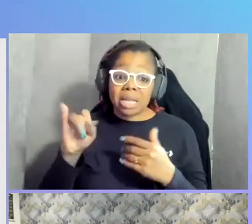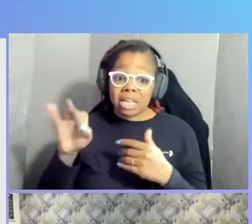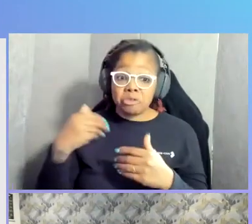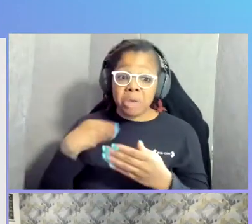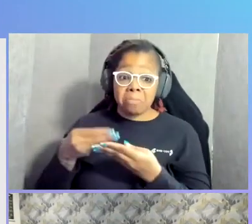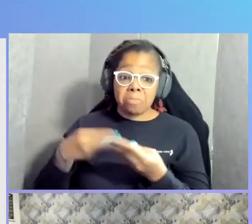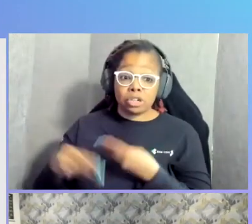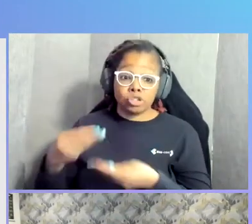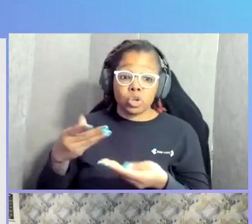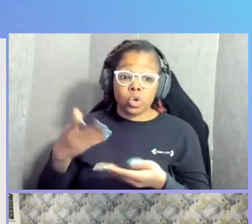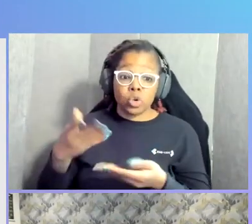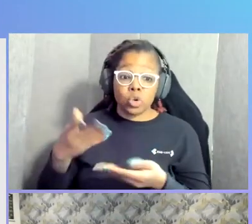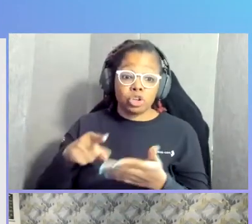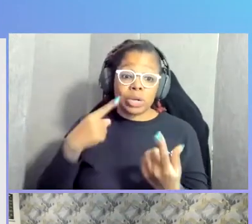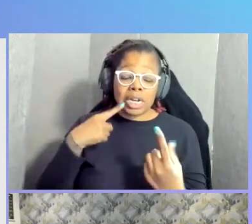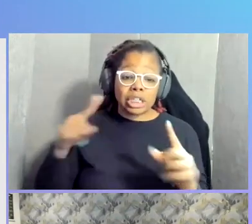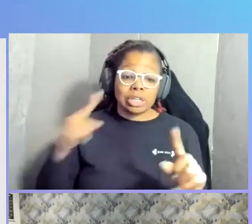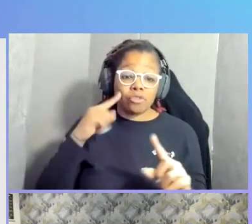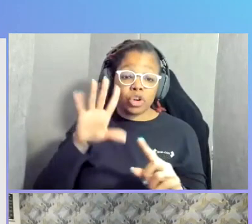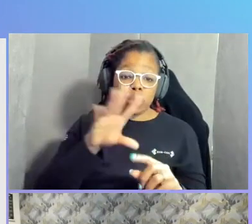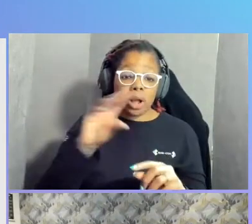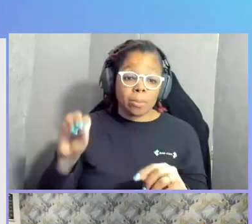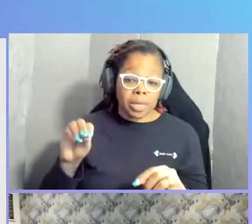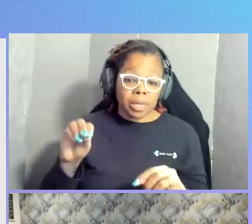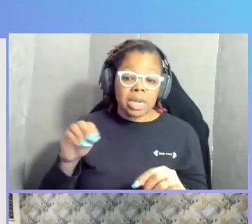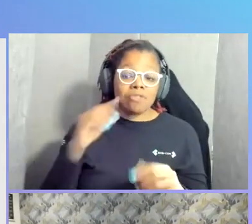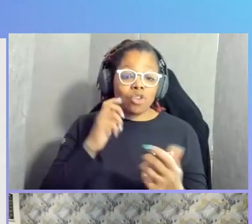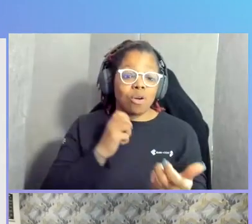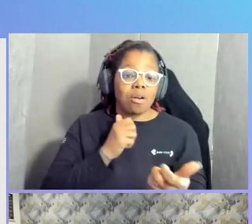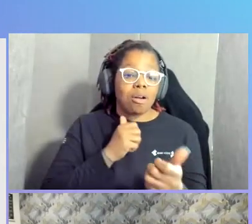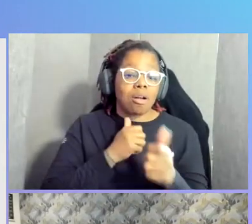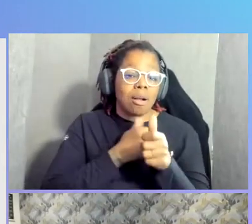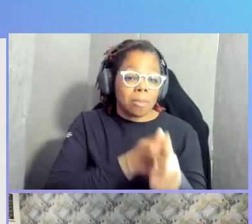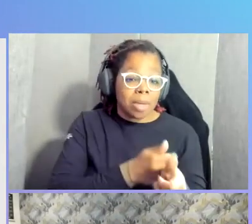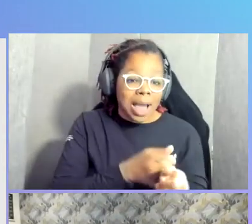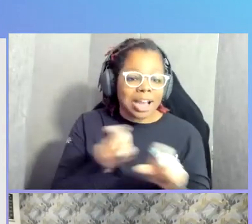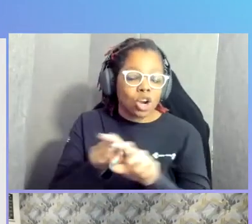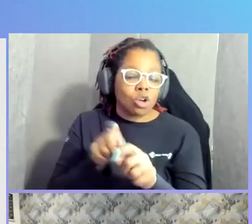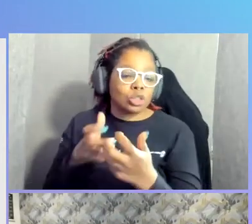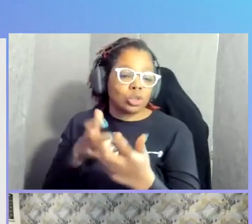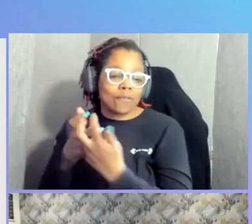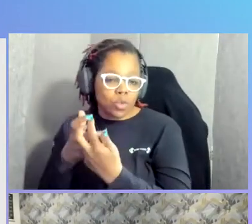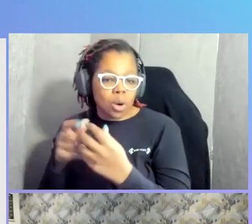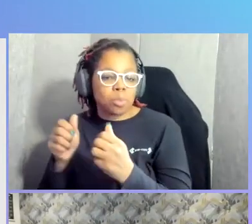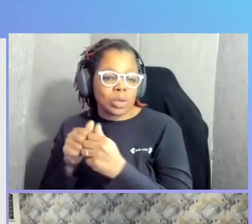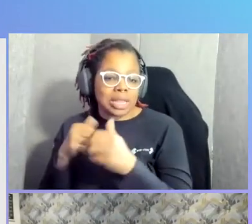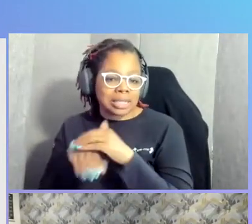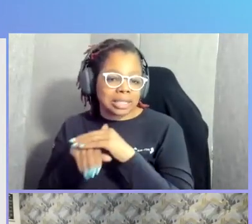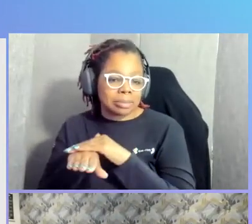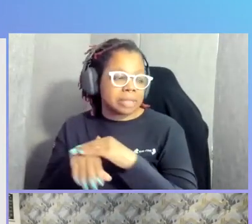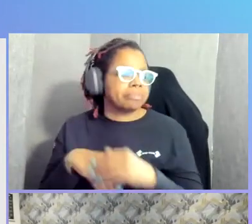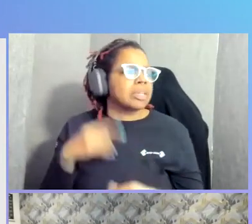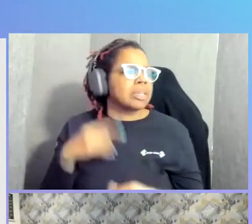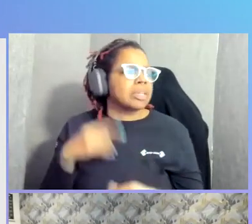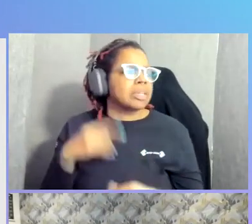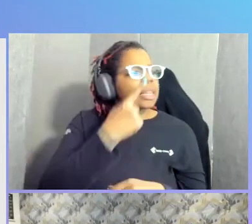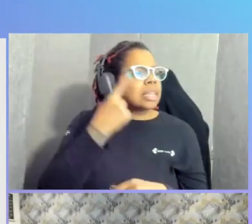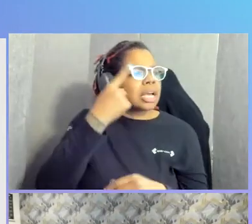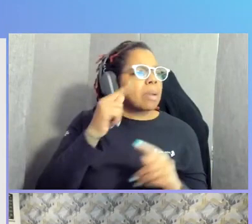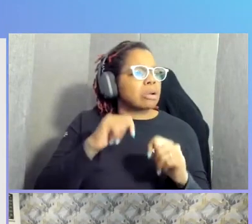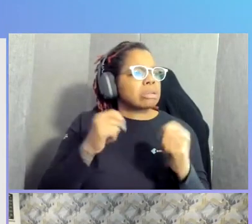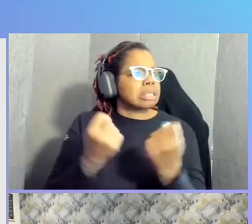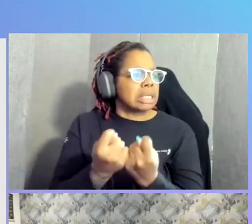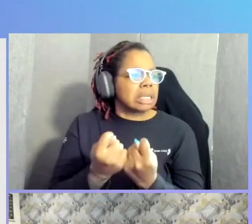what you can achieve for your company to comply and also to conform with accessibility. Think about a team. In